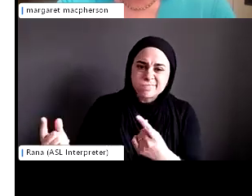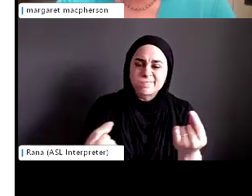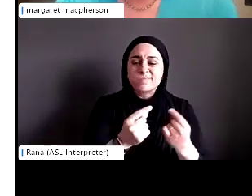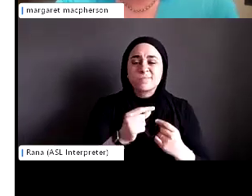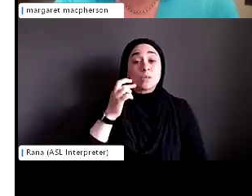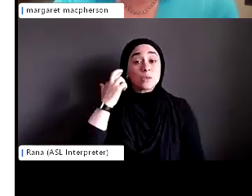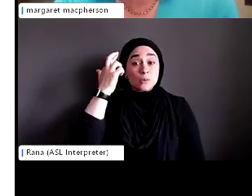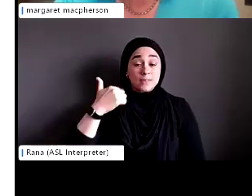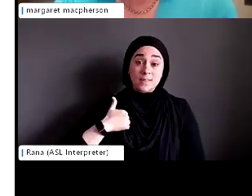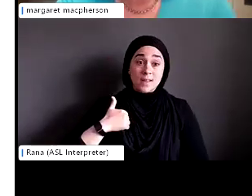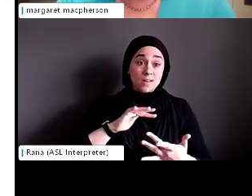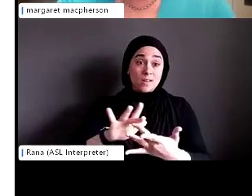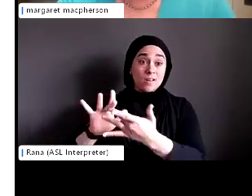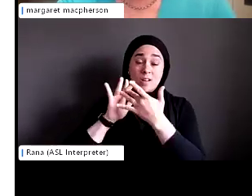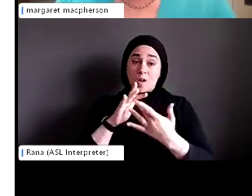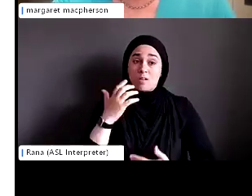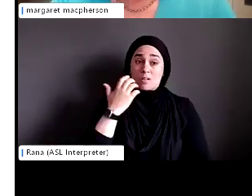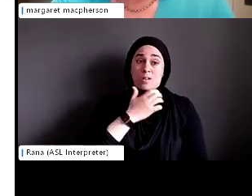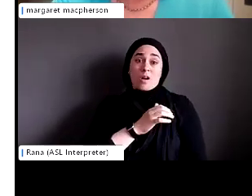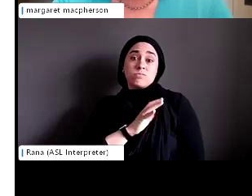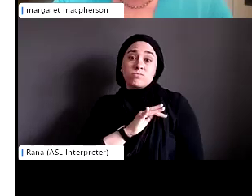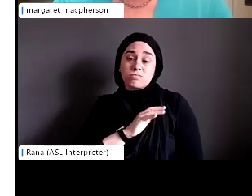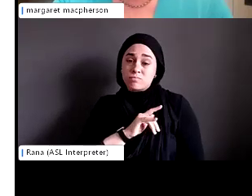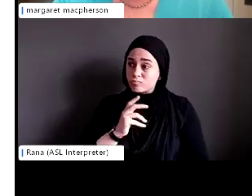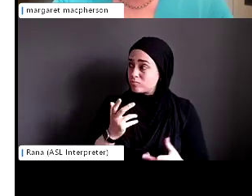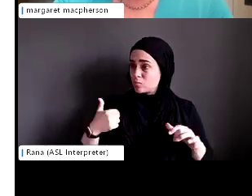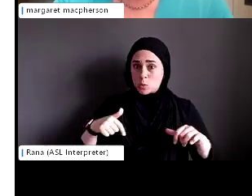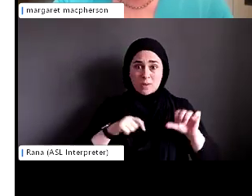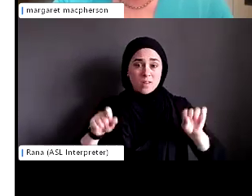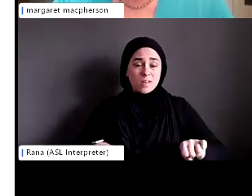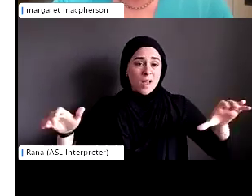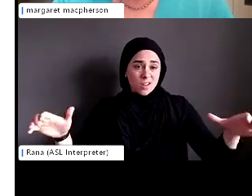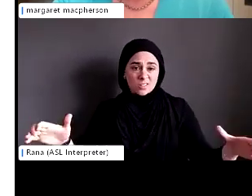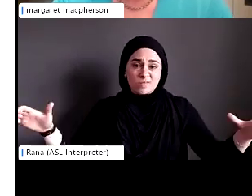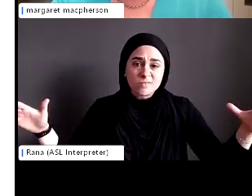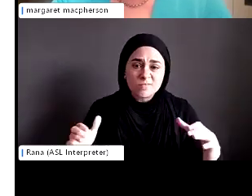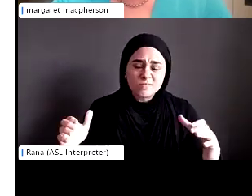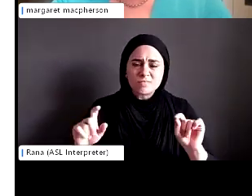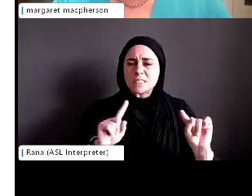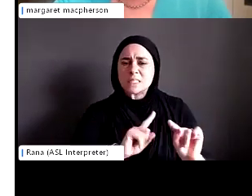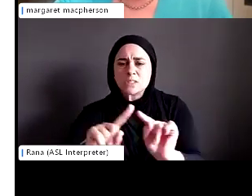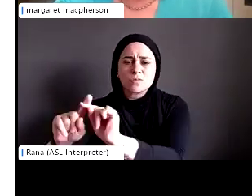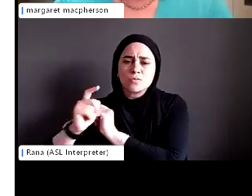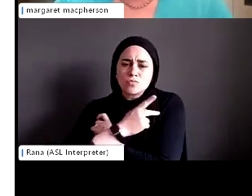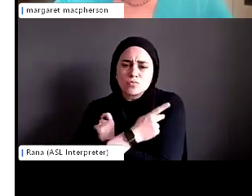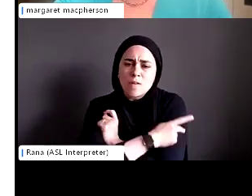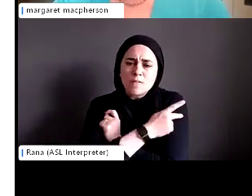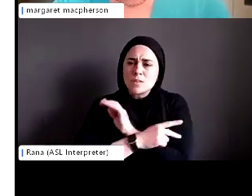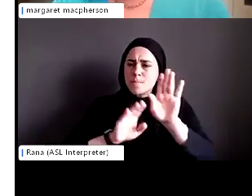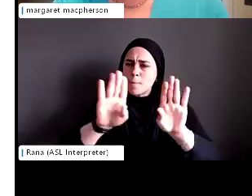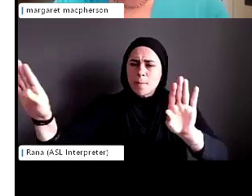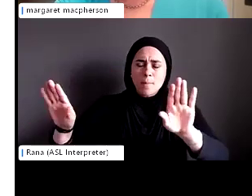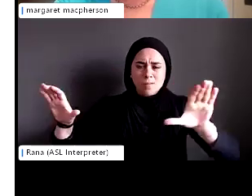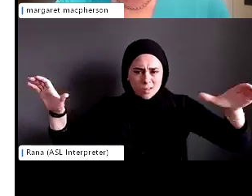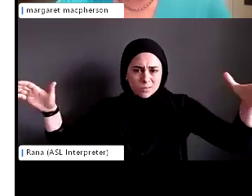backbone organization that allows us to, come together across the different jurisdictions to put our heads together and come up